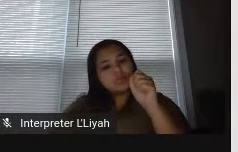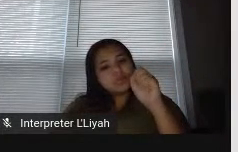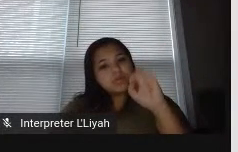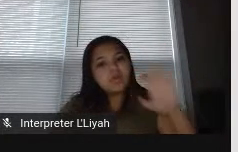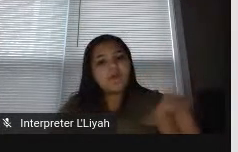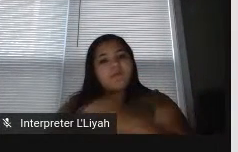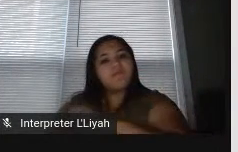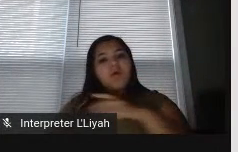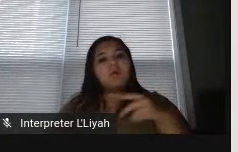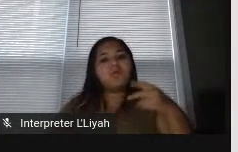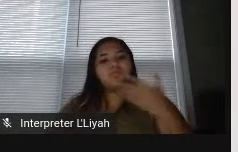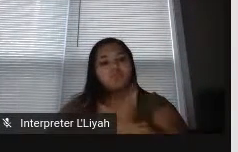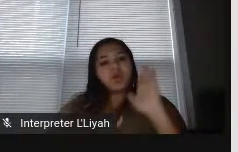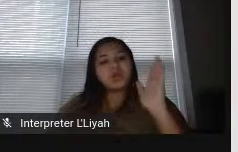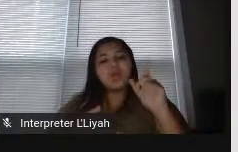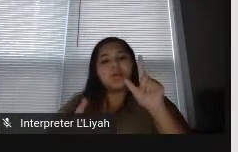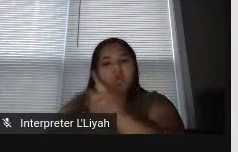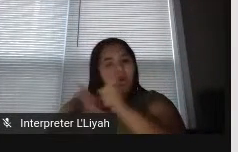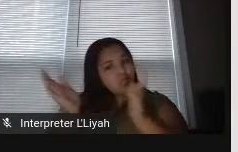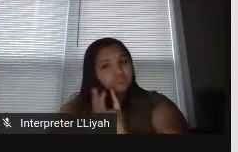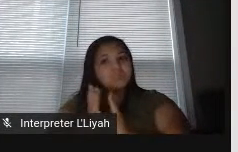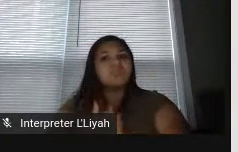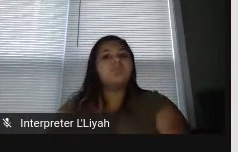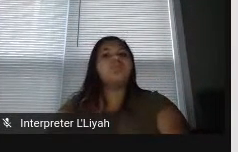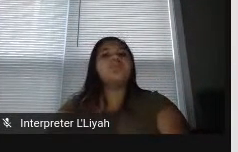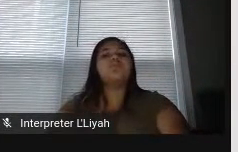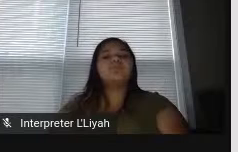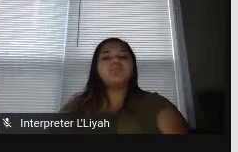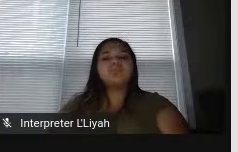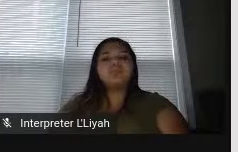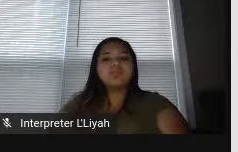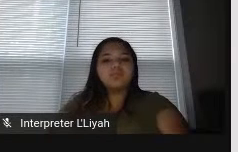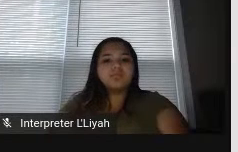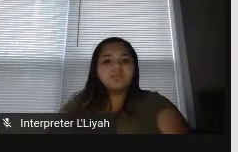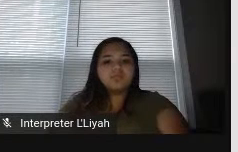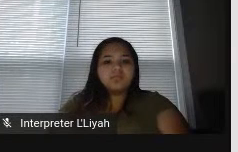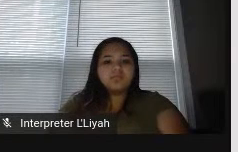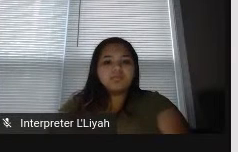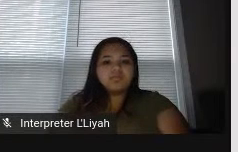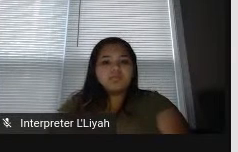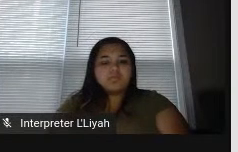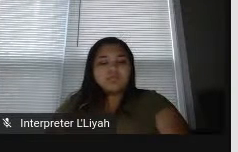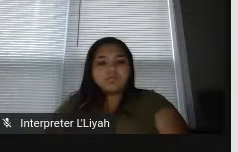rights law.